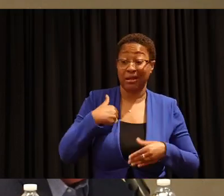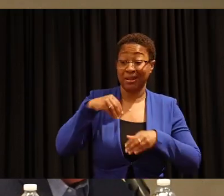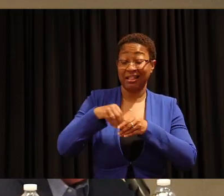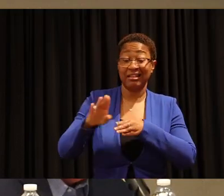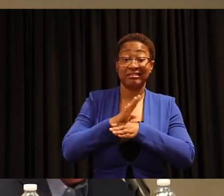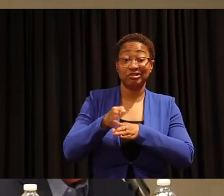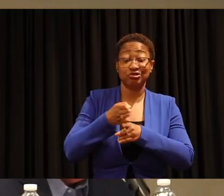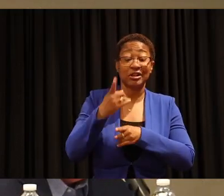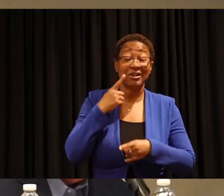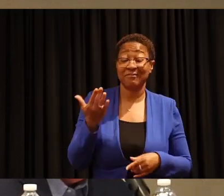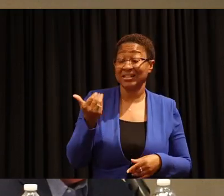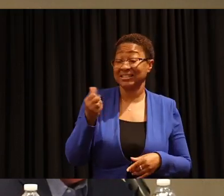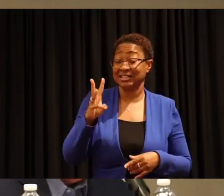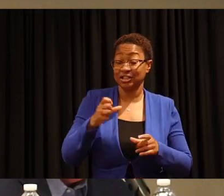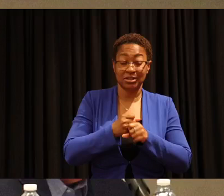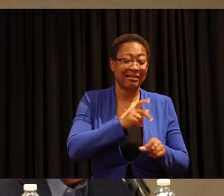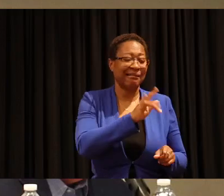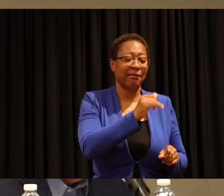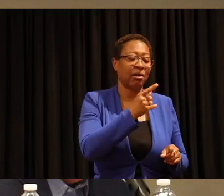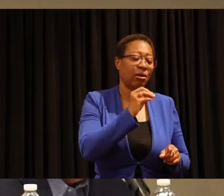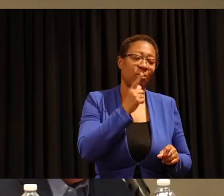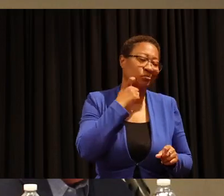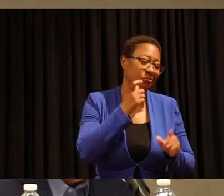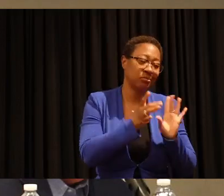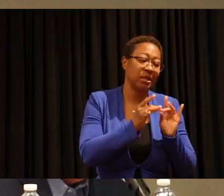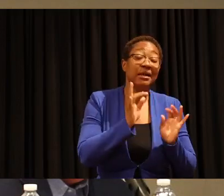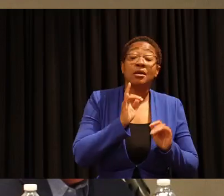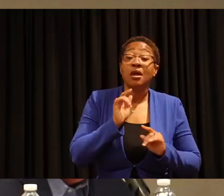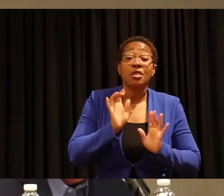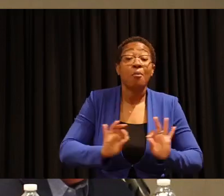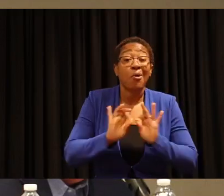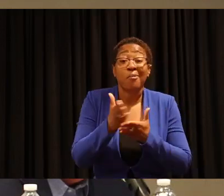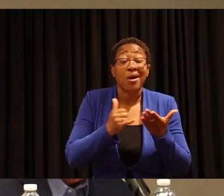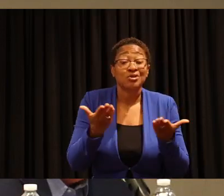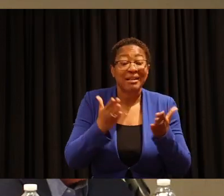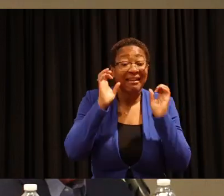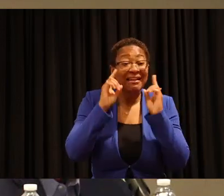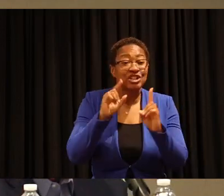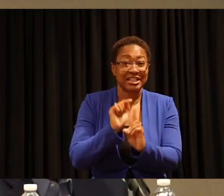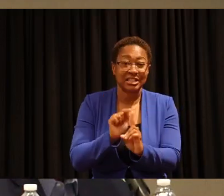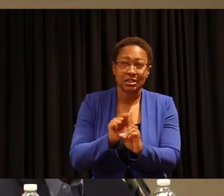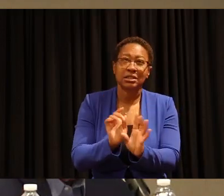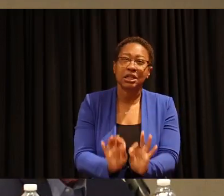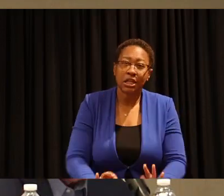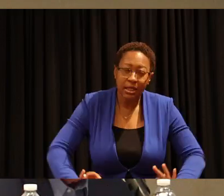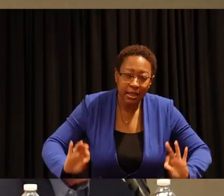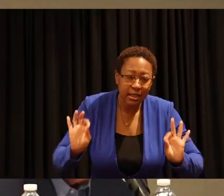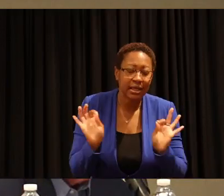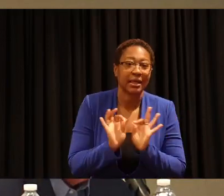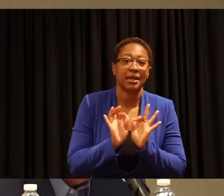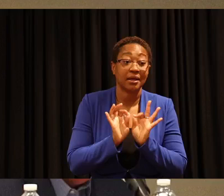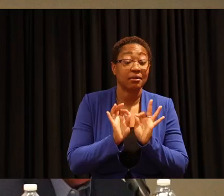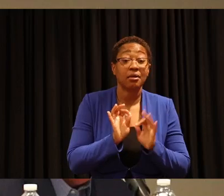15, 16 years, Mr. Kilgo said it, it's so important that the education piece is key. And